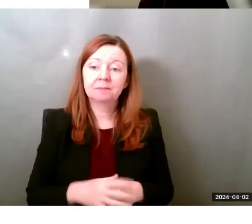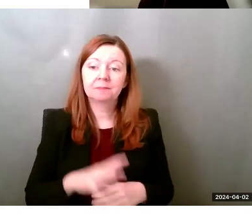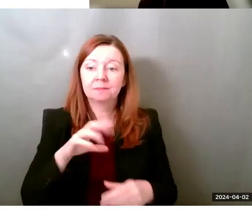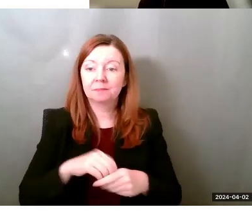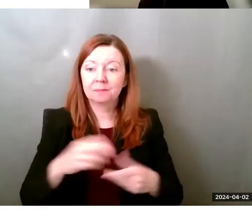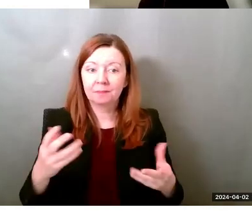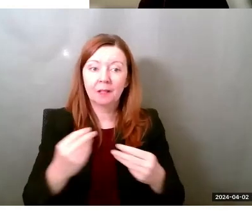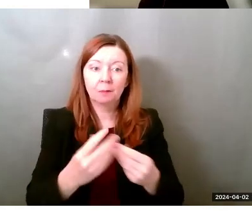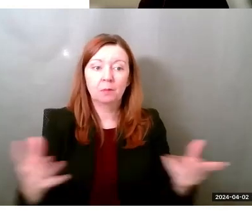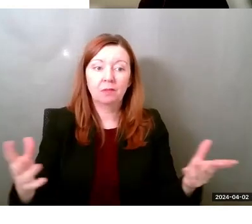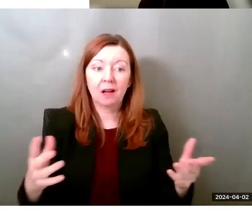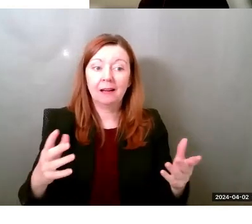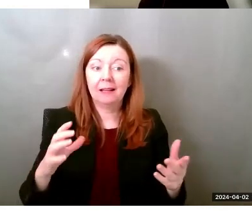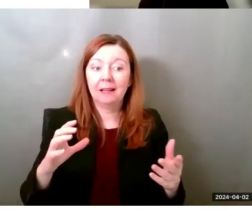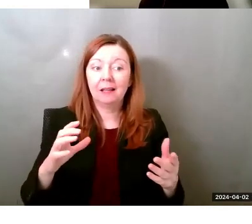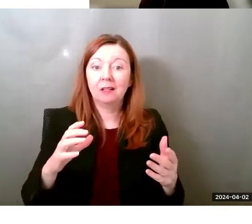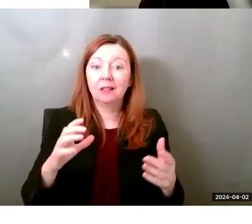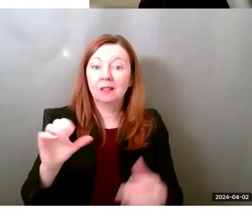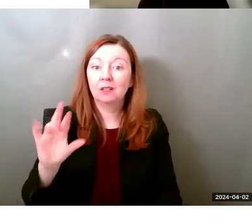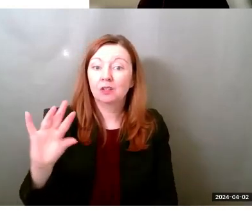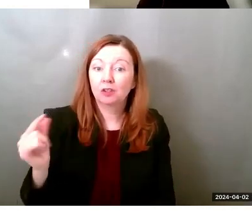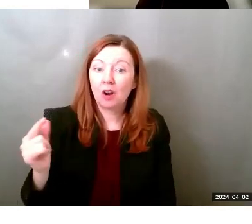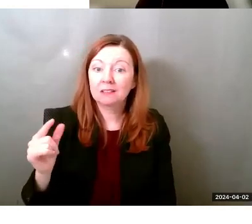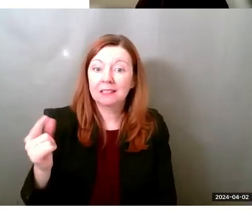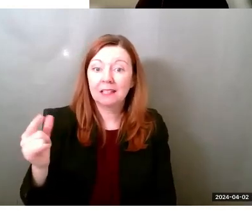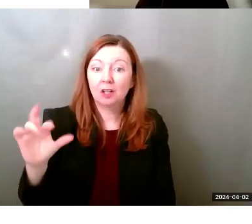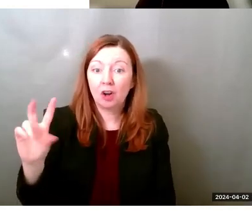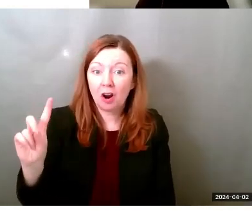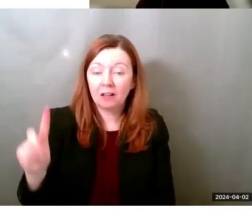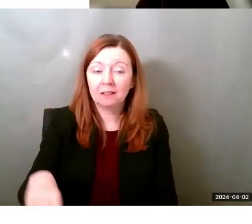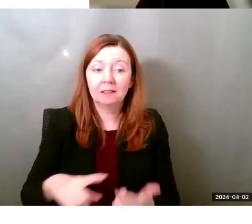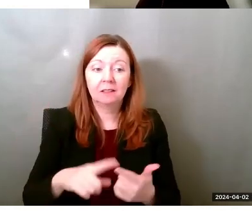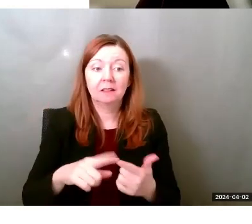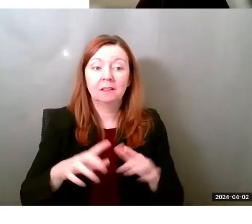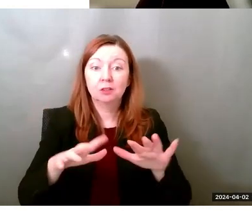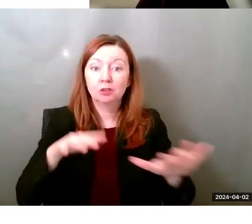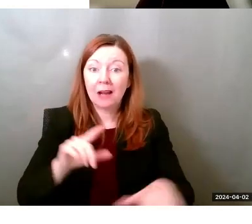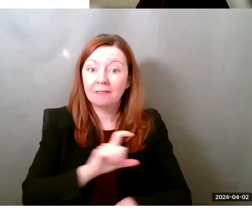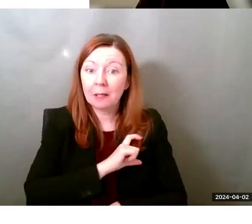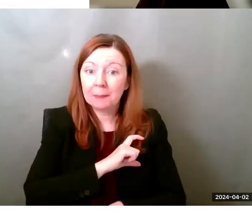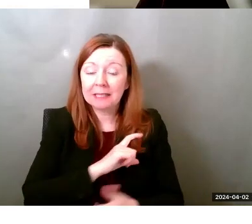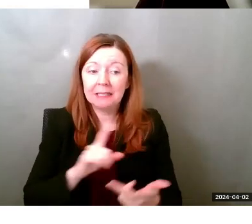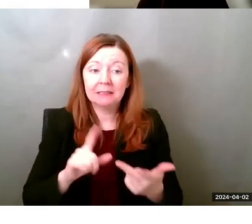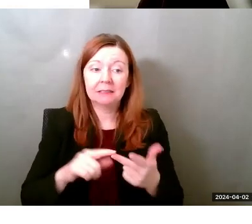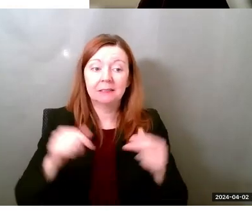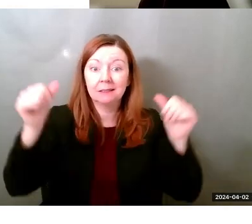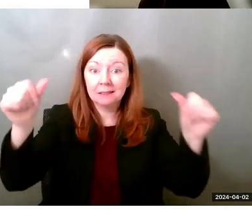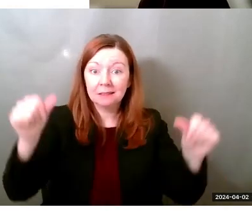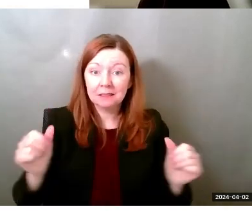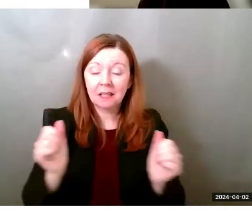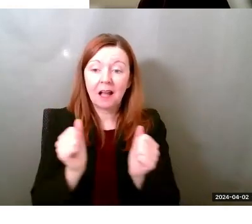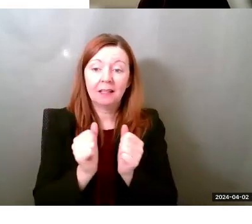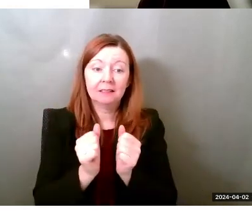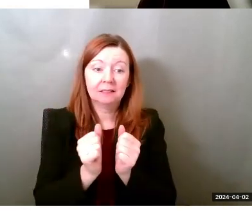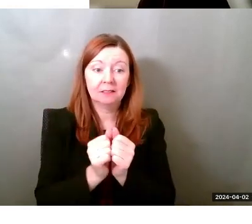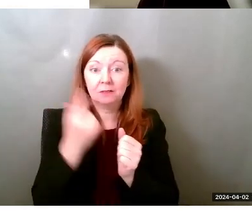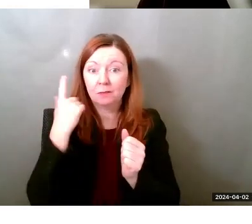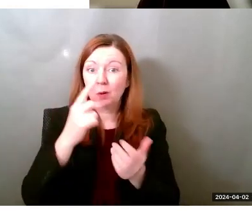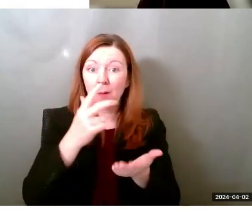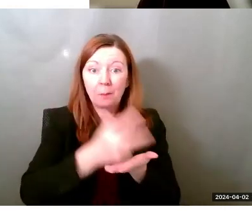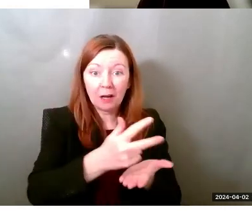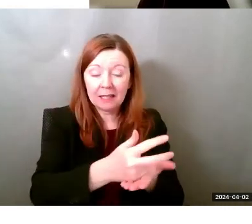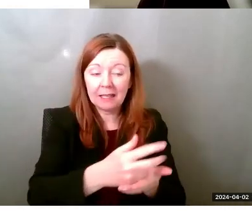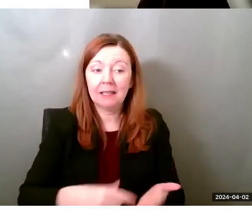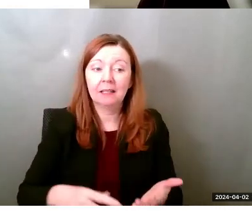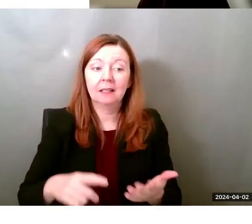include providing crossing guards and traffic police, variable message signs with direction to parking facilities, grid